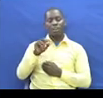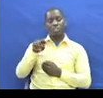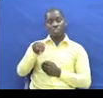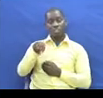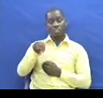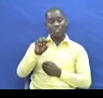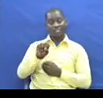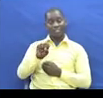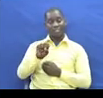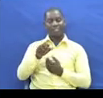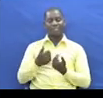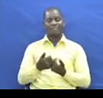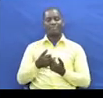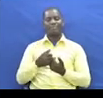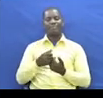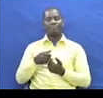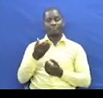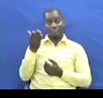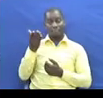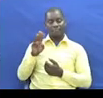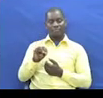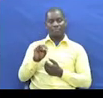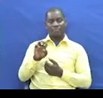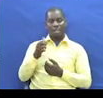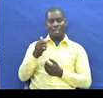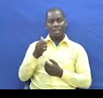what? The methods,